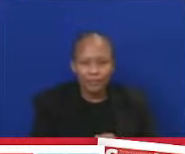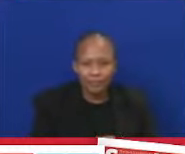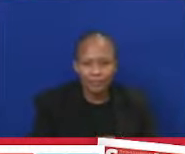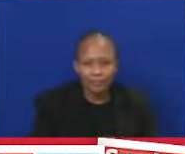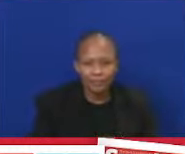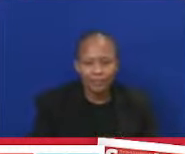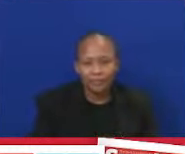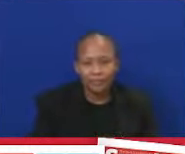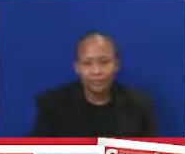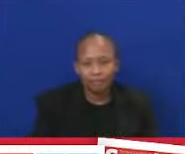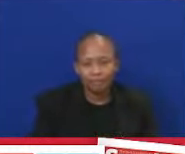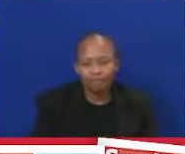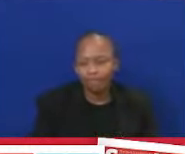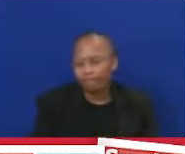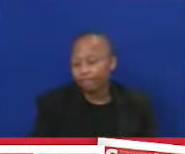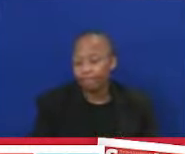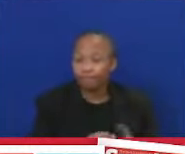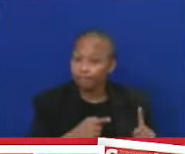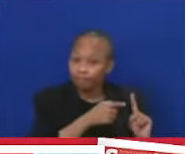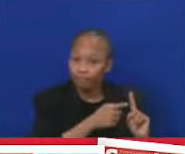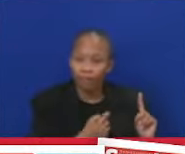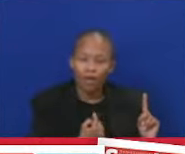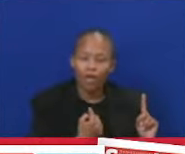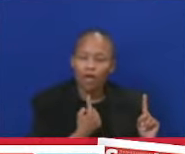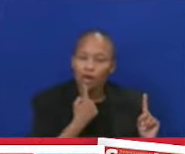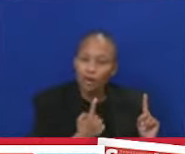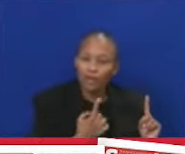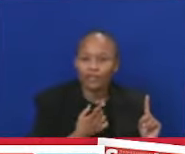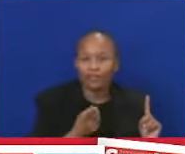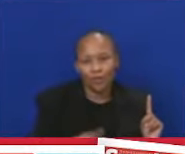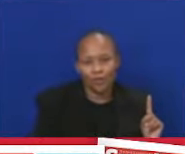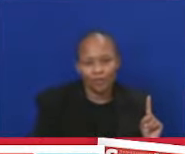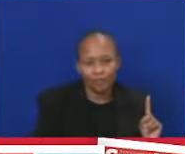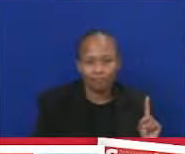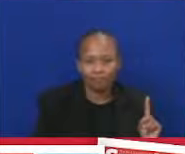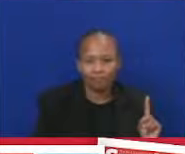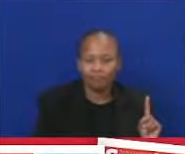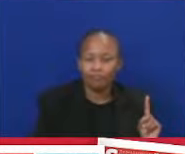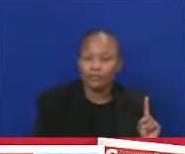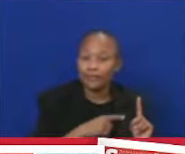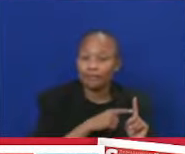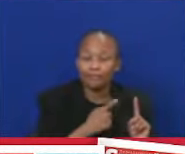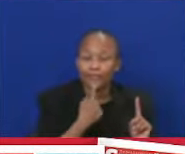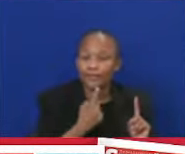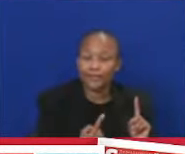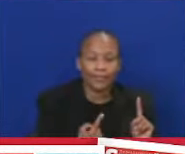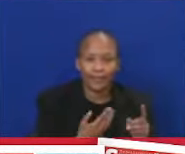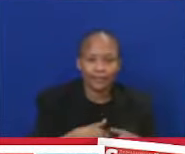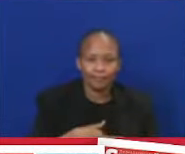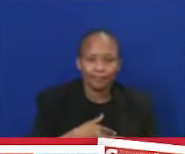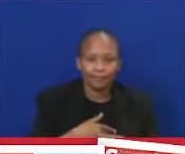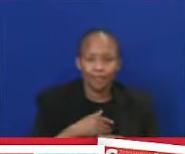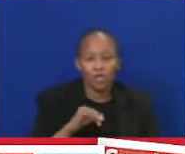Mr. Matlala indicated that he doesn't know where Mr. Bushuha